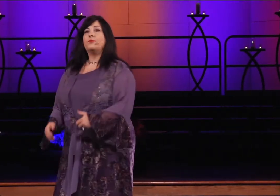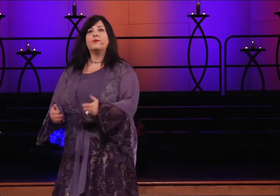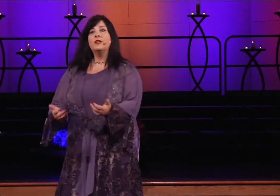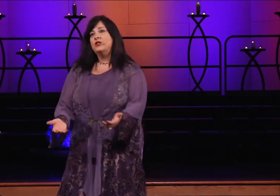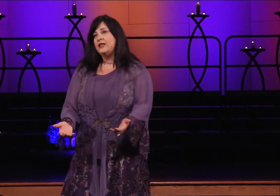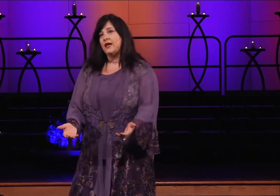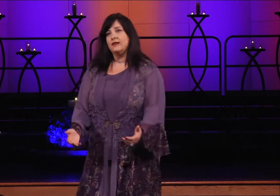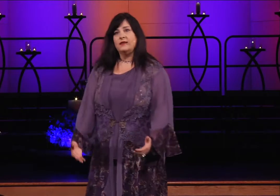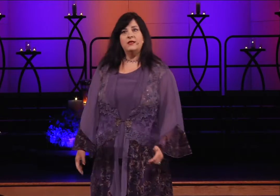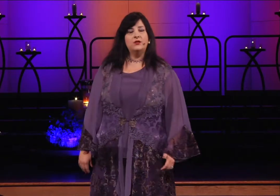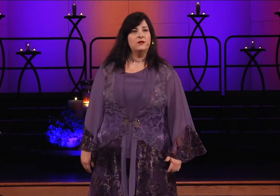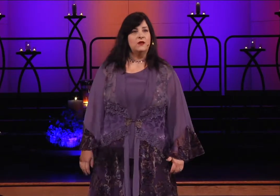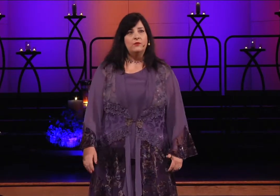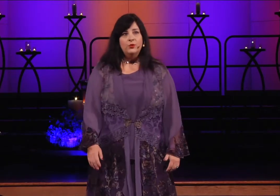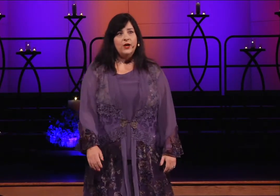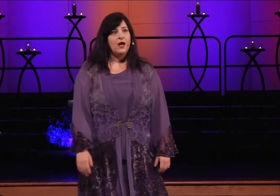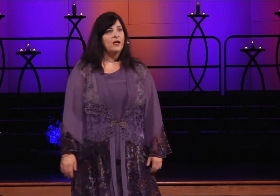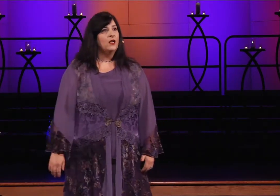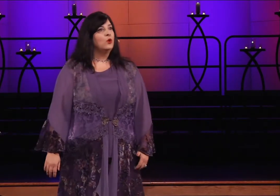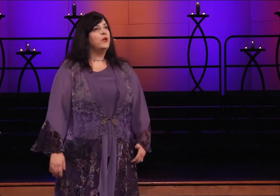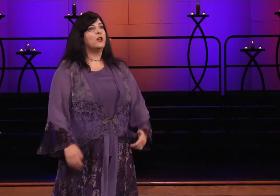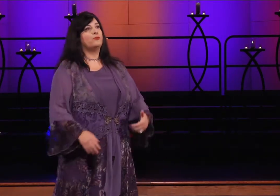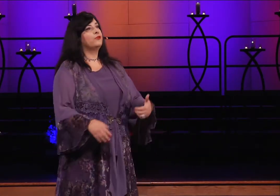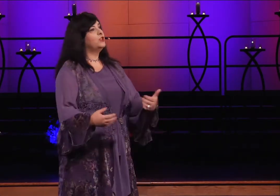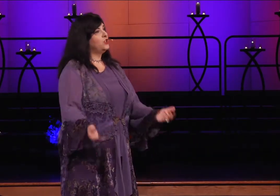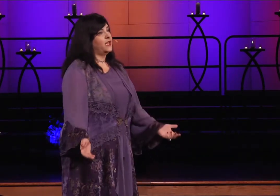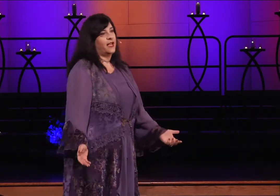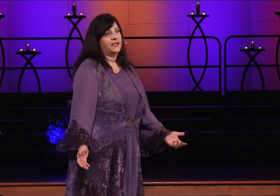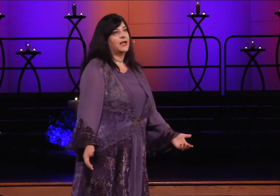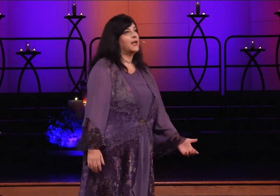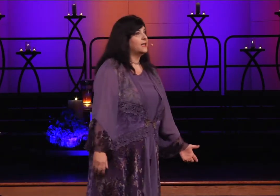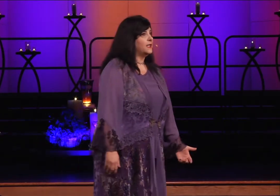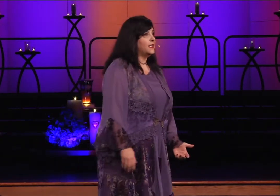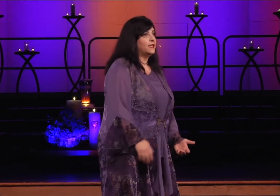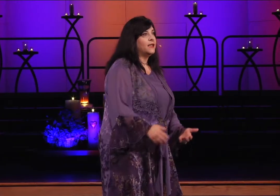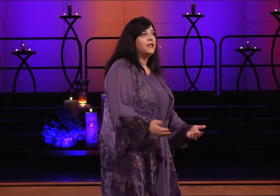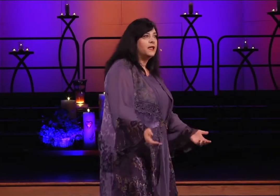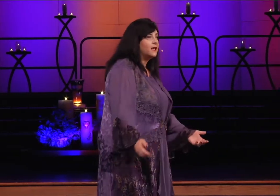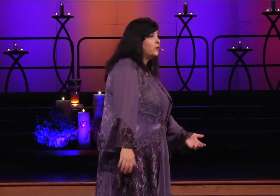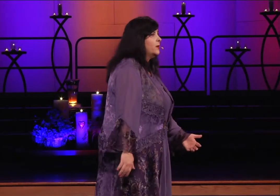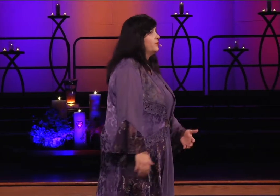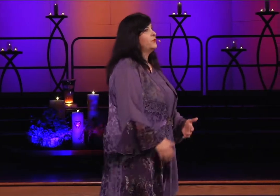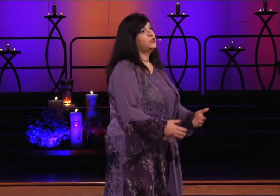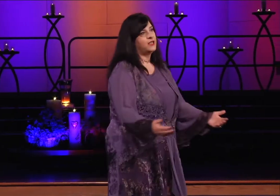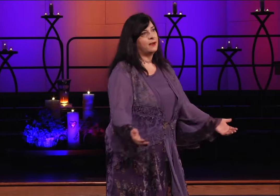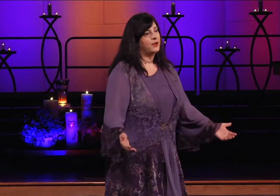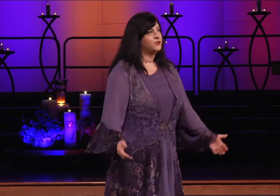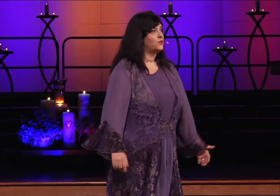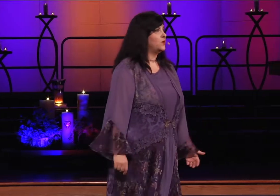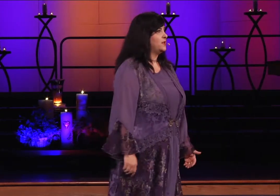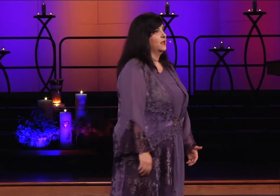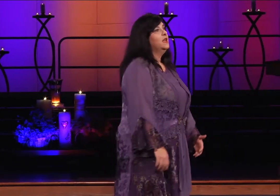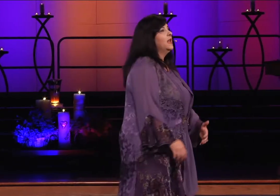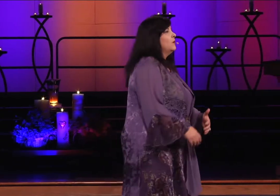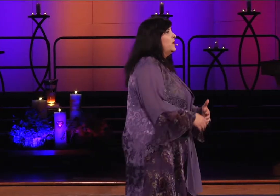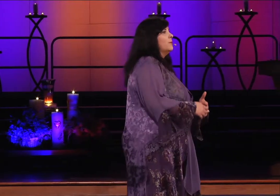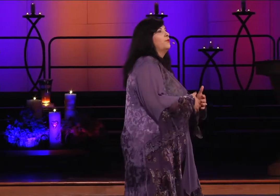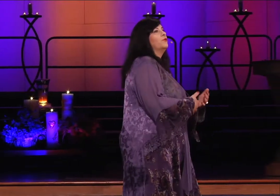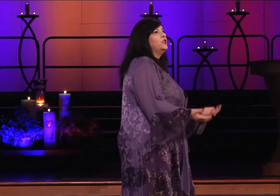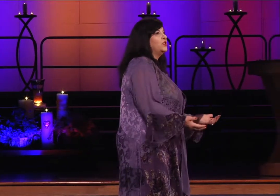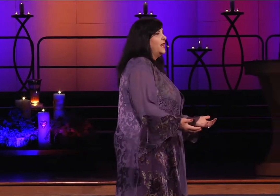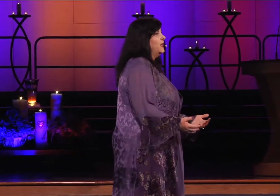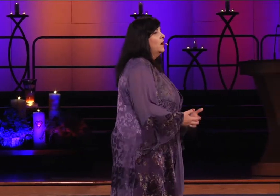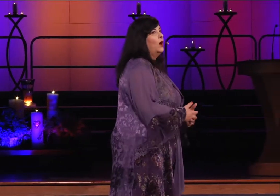Jesus. We appreciate the teachings of Buddha. We appreciate Gandhi and King, and we appreciate Mother Teresa, and